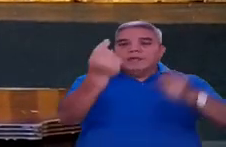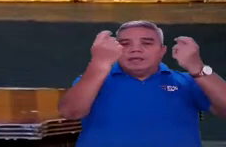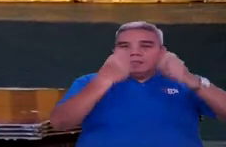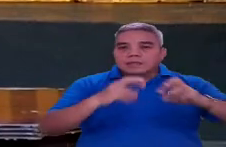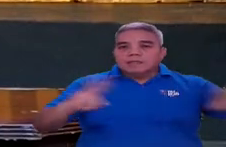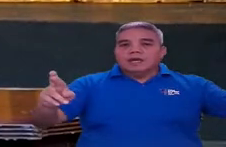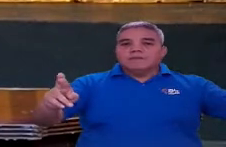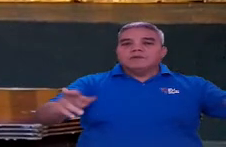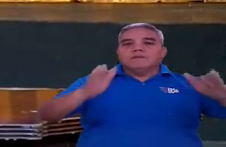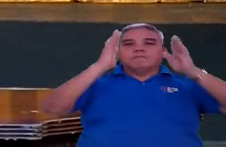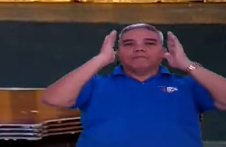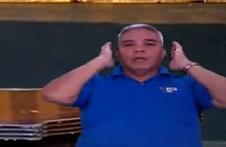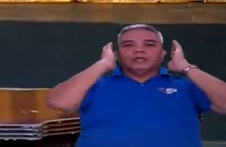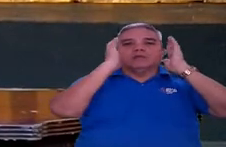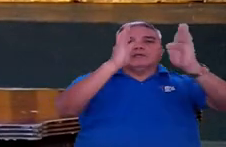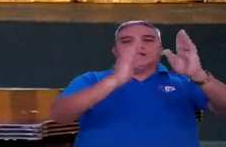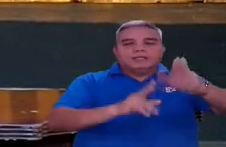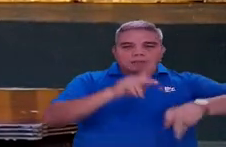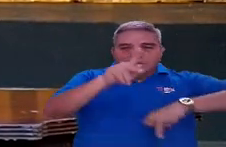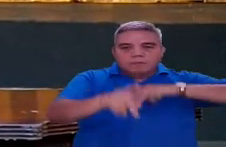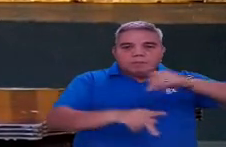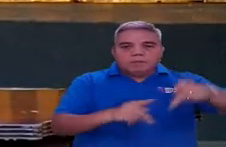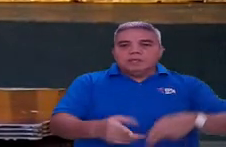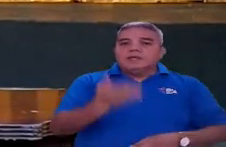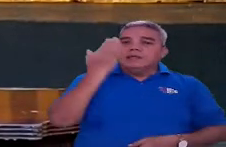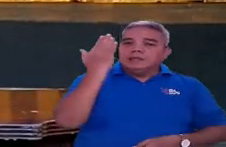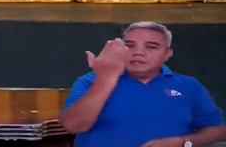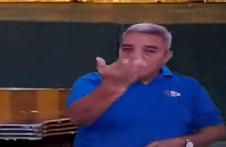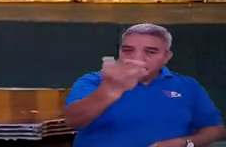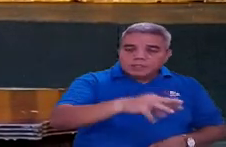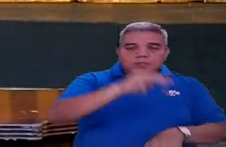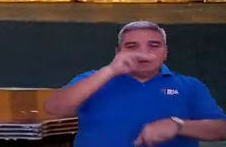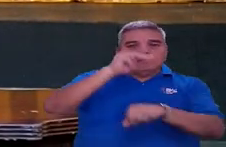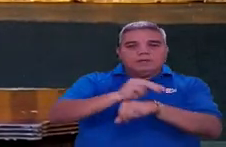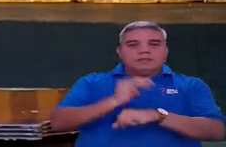let us prioritize on people, because this is our ministry.